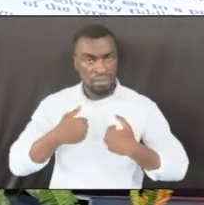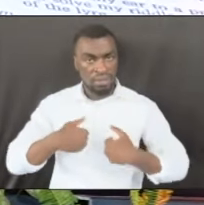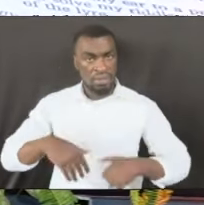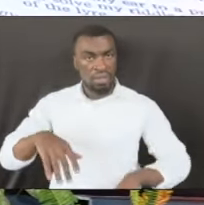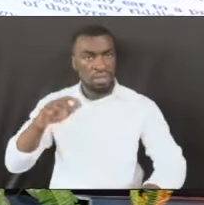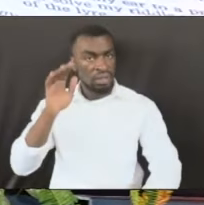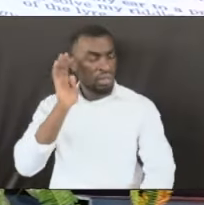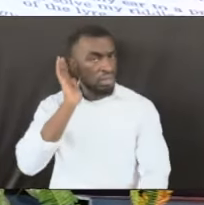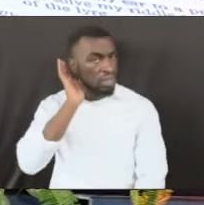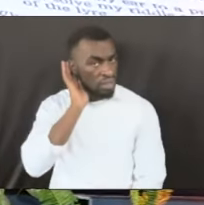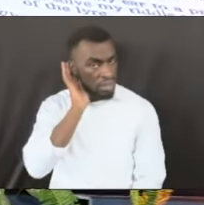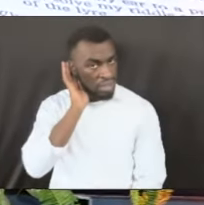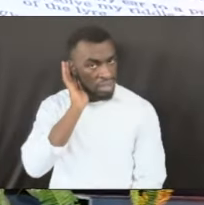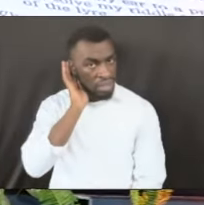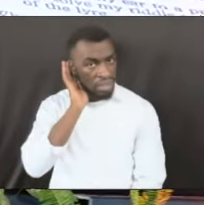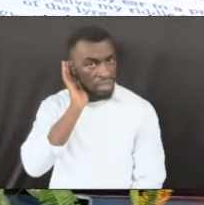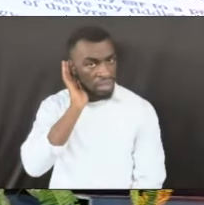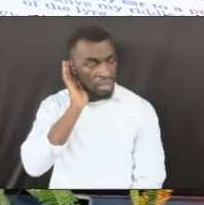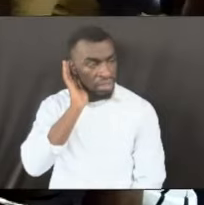unisikie,